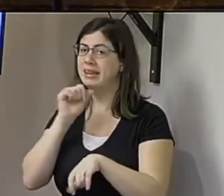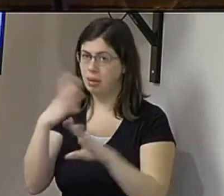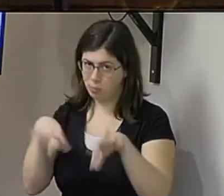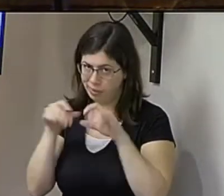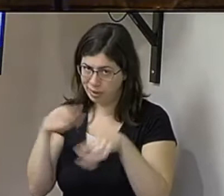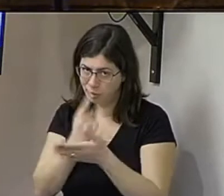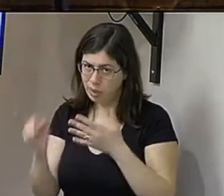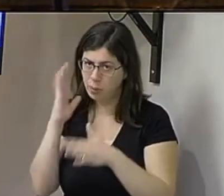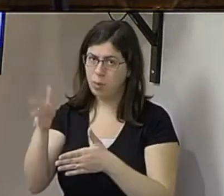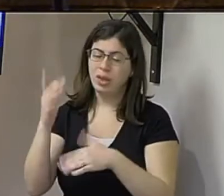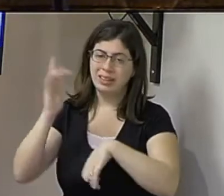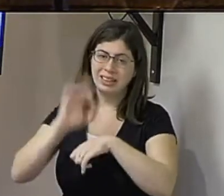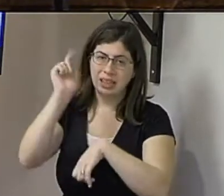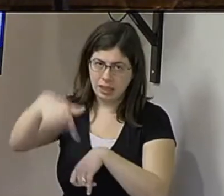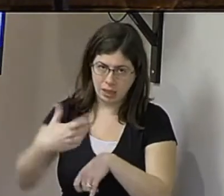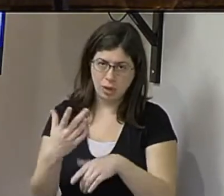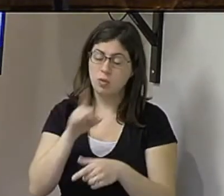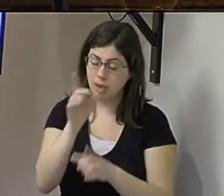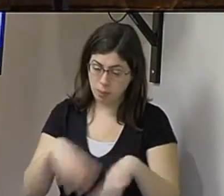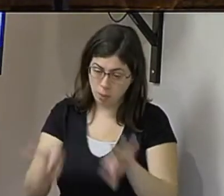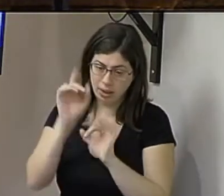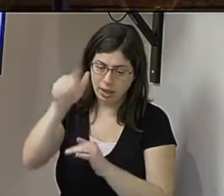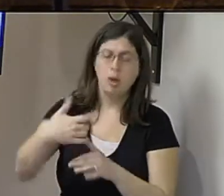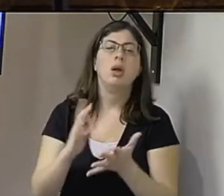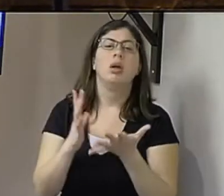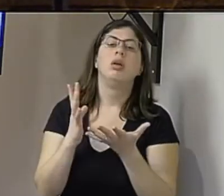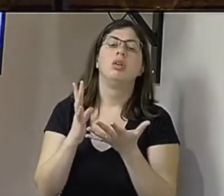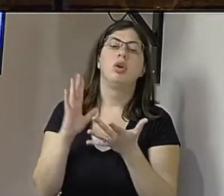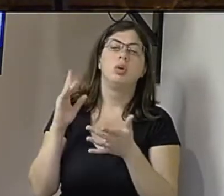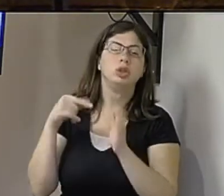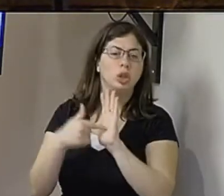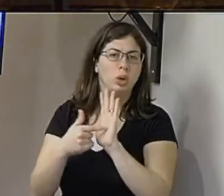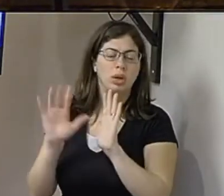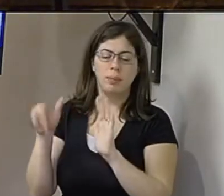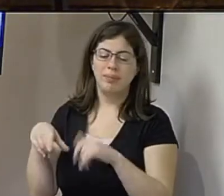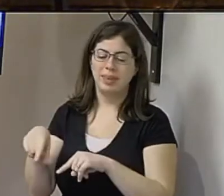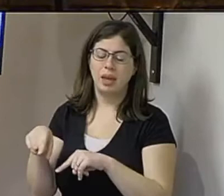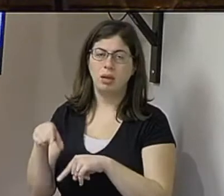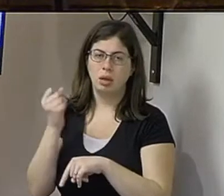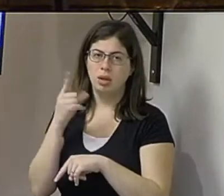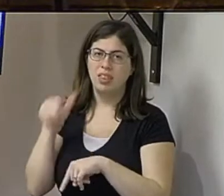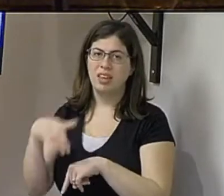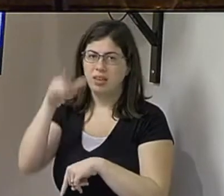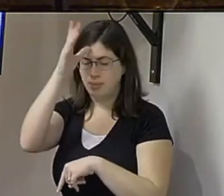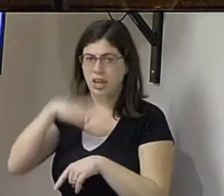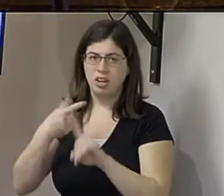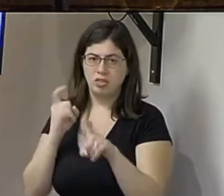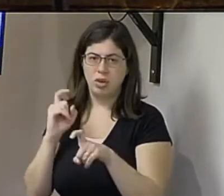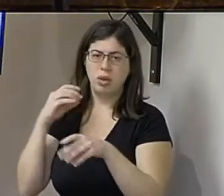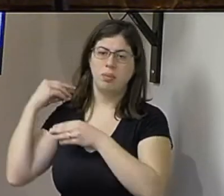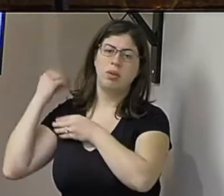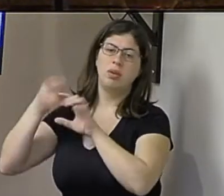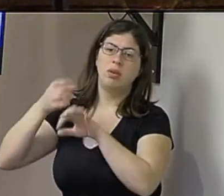it's definitely going to come back. It's going to be super important at some point. So it's giving us this foreshadowing that, hey, keep in mind, this guy is descended